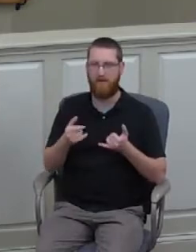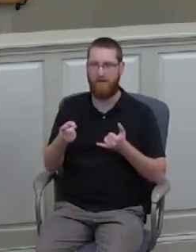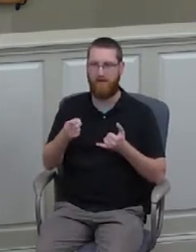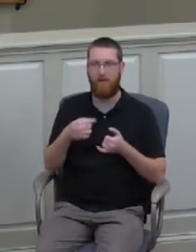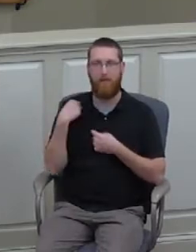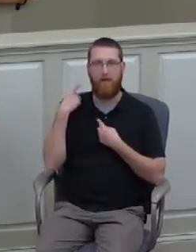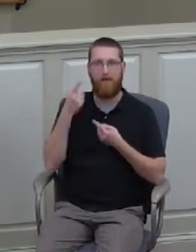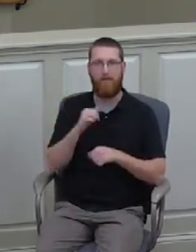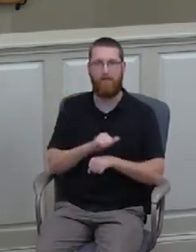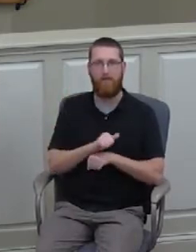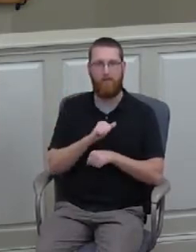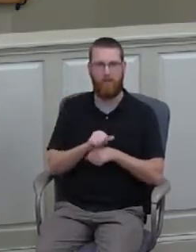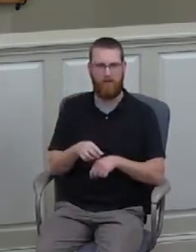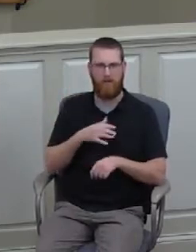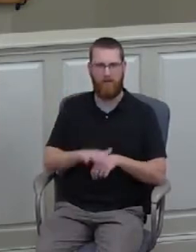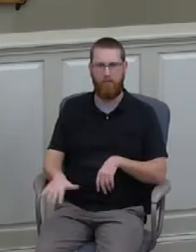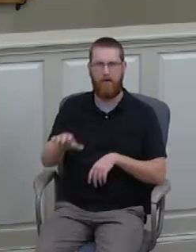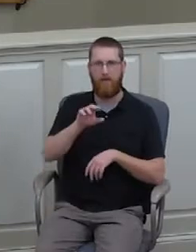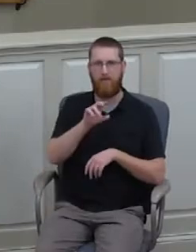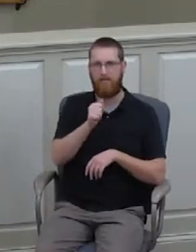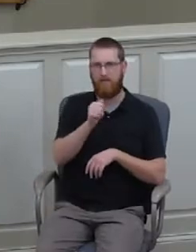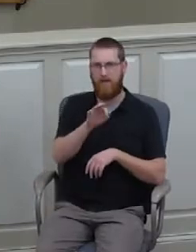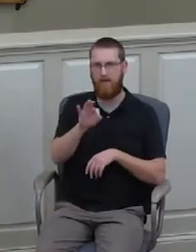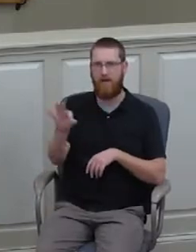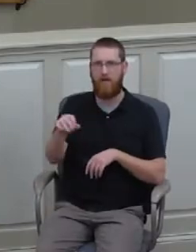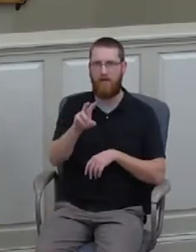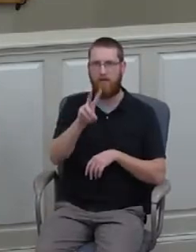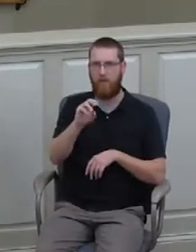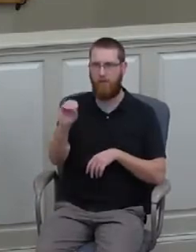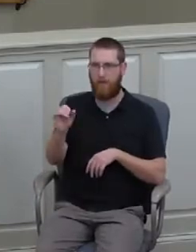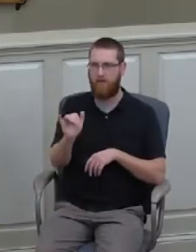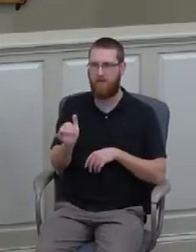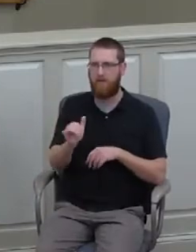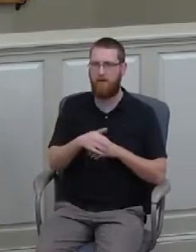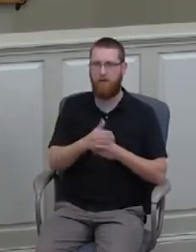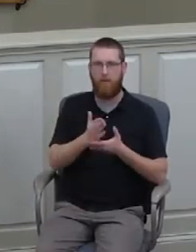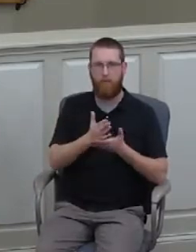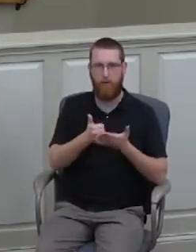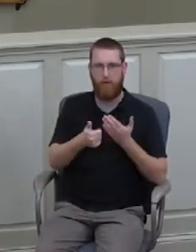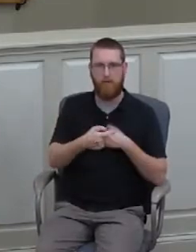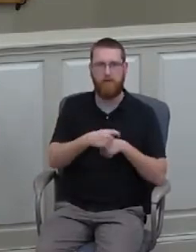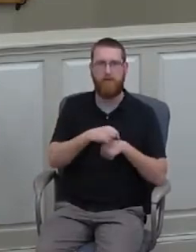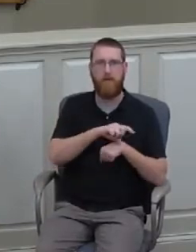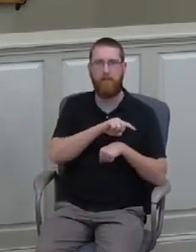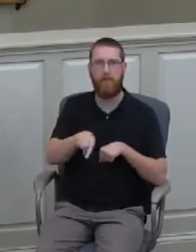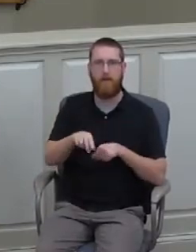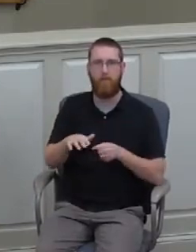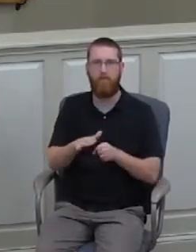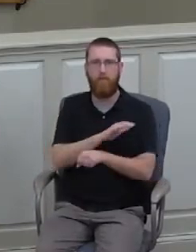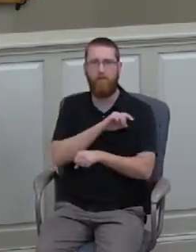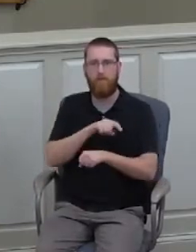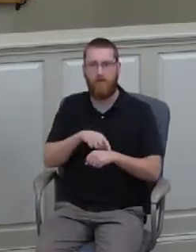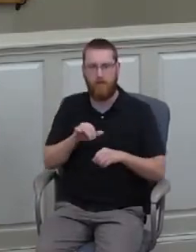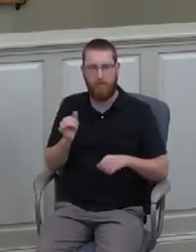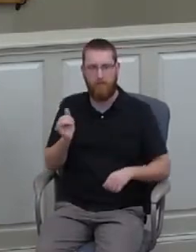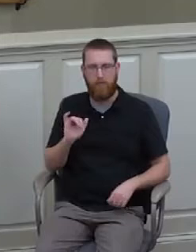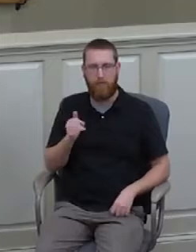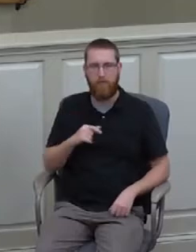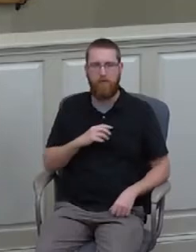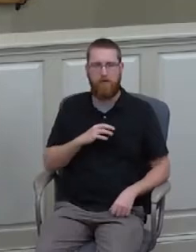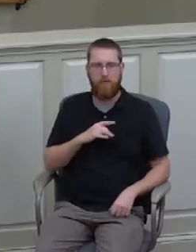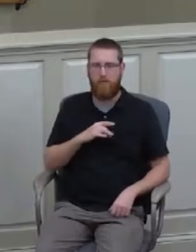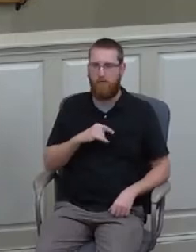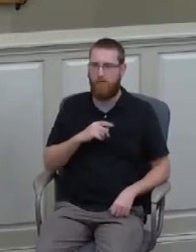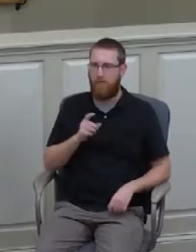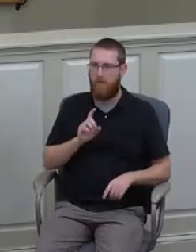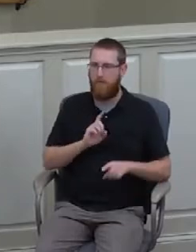You about 2000, I believe, 99, 2000. Yeah, part-time too, coming on, working hard. And